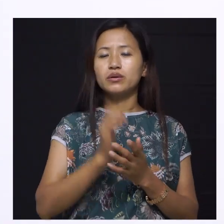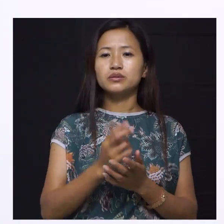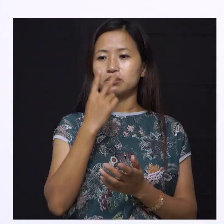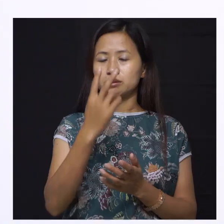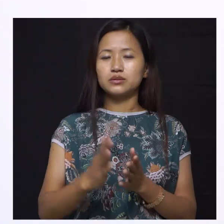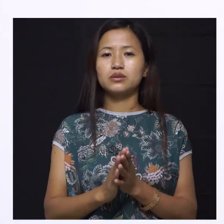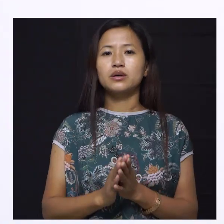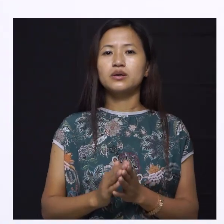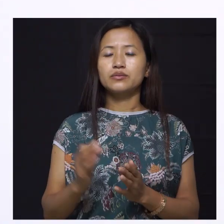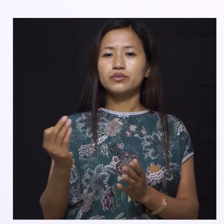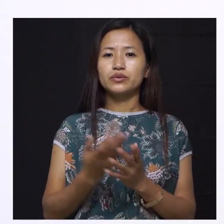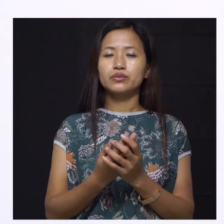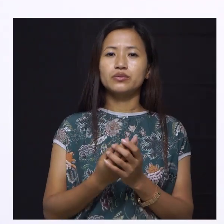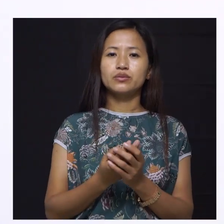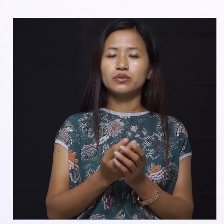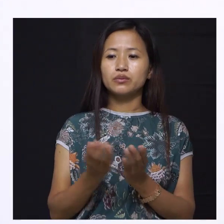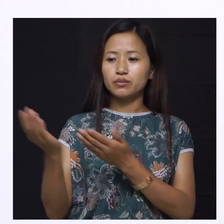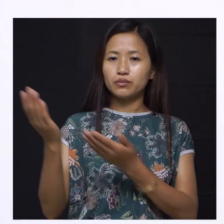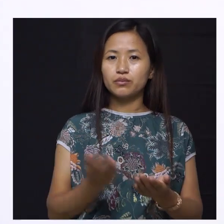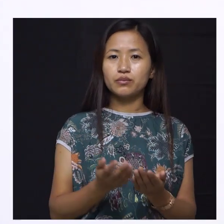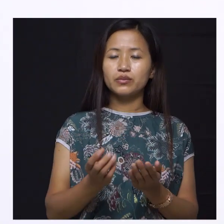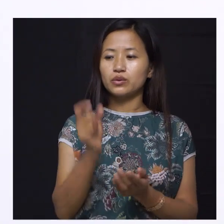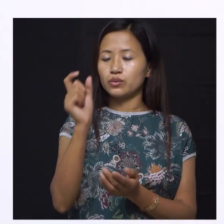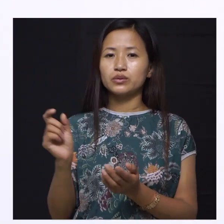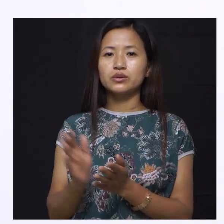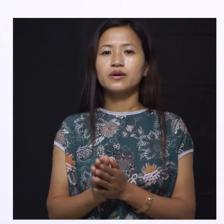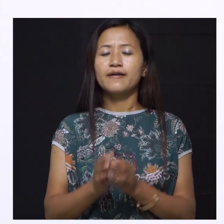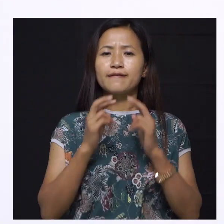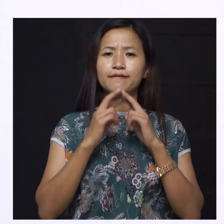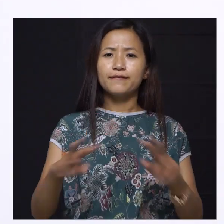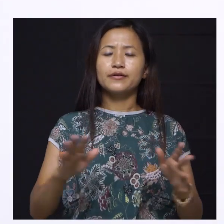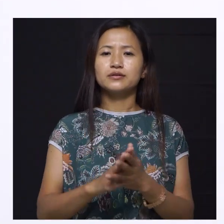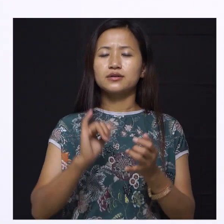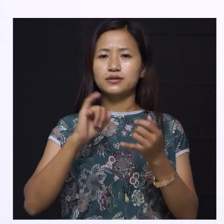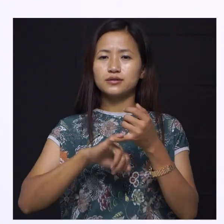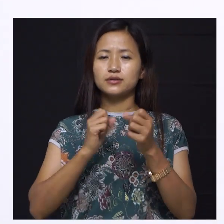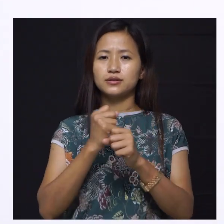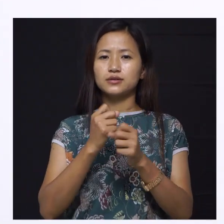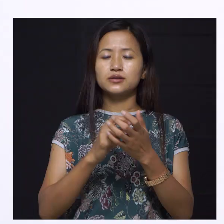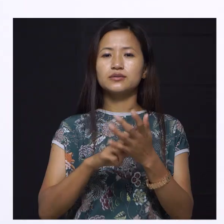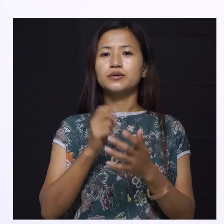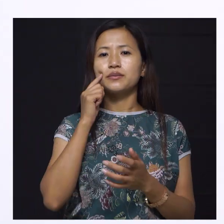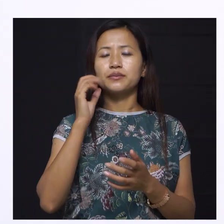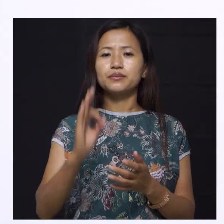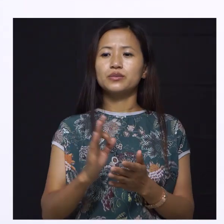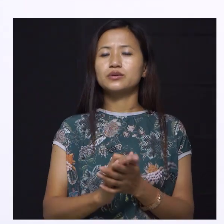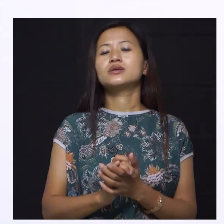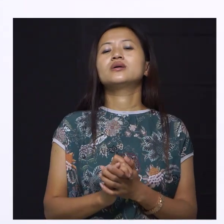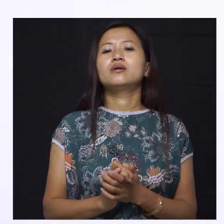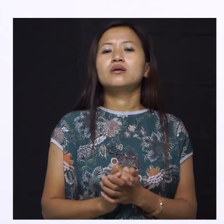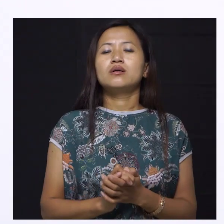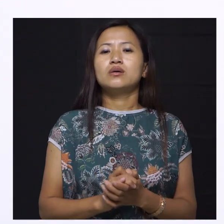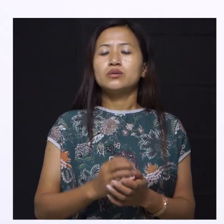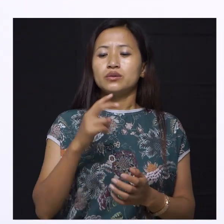of these new boards. The mother bought these new boards for a very, very significant reason, for a very important reason, which